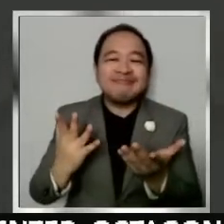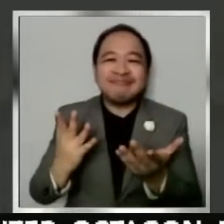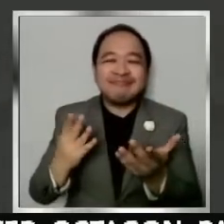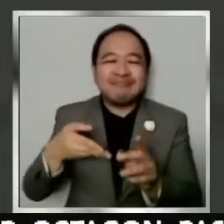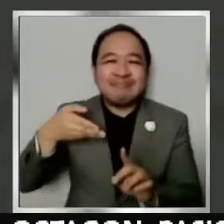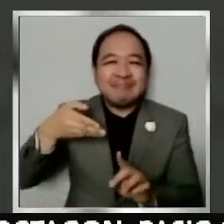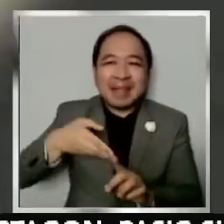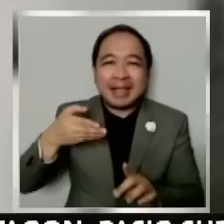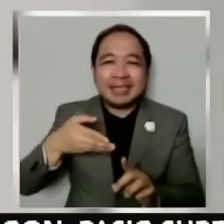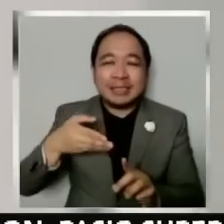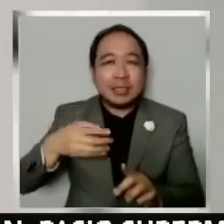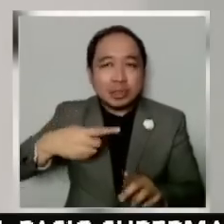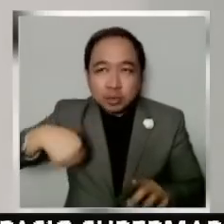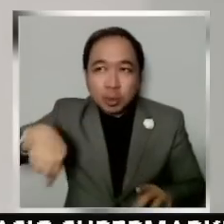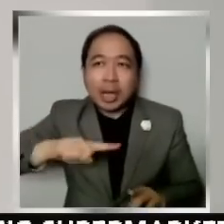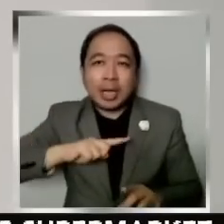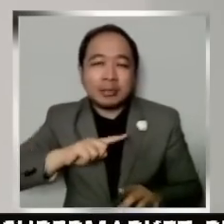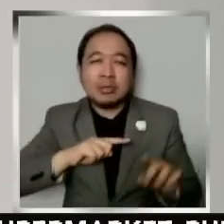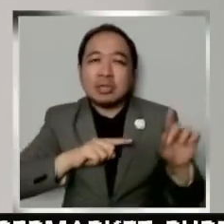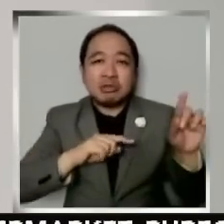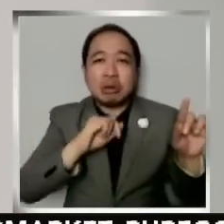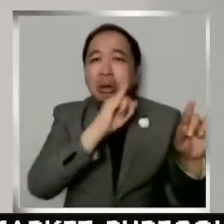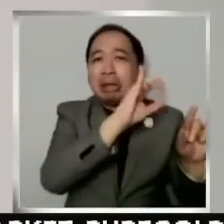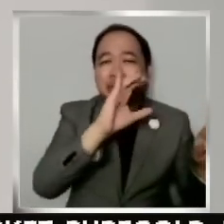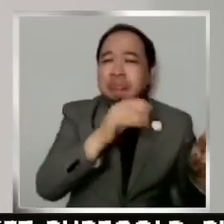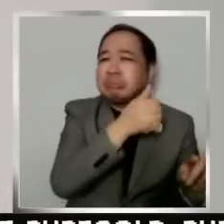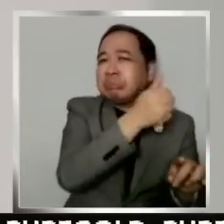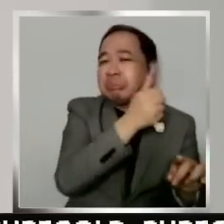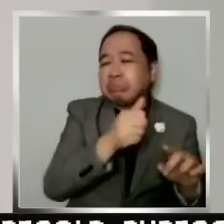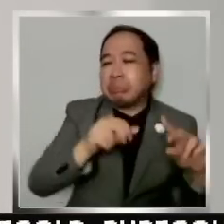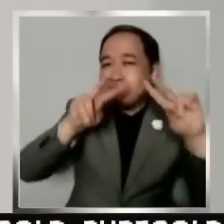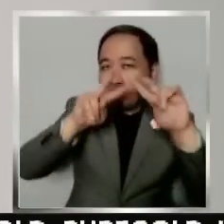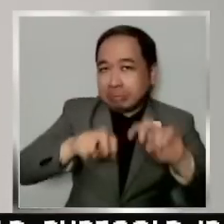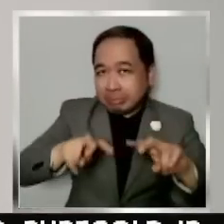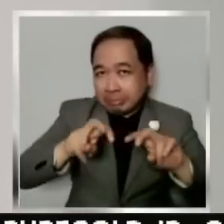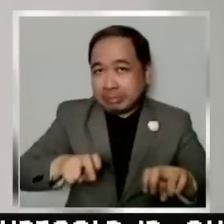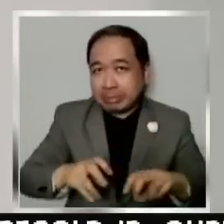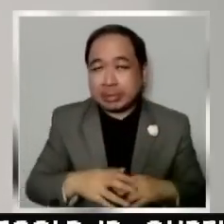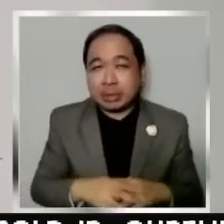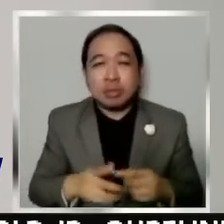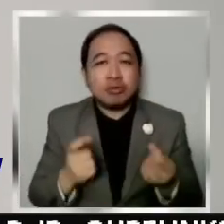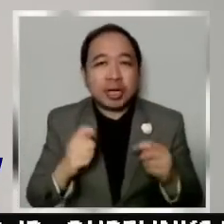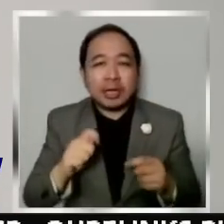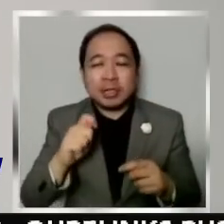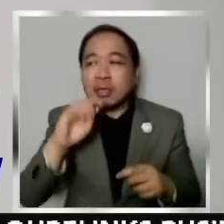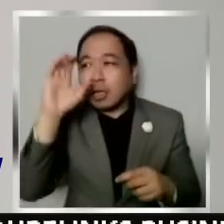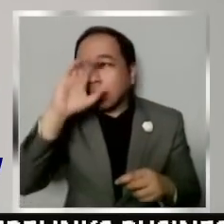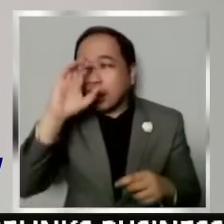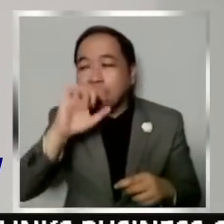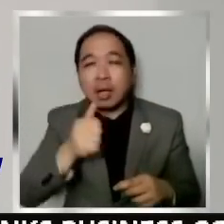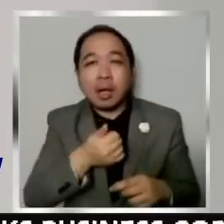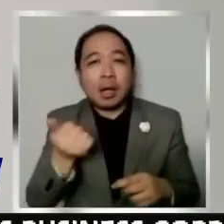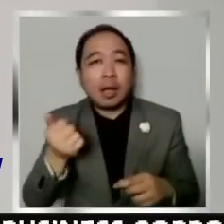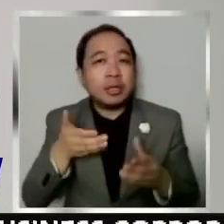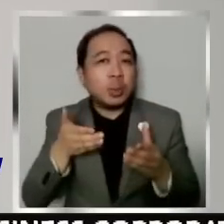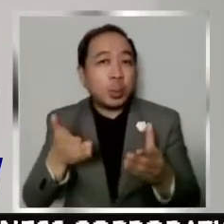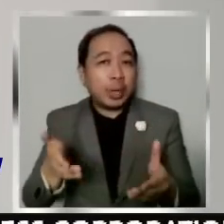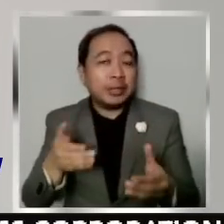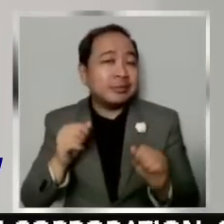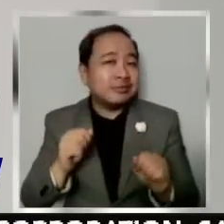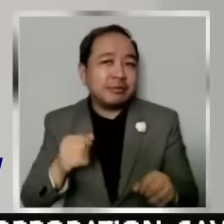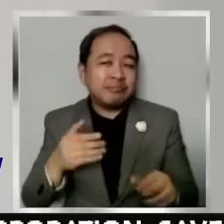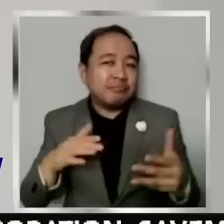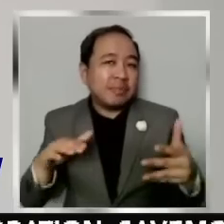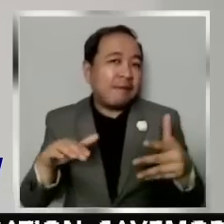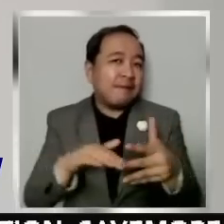ang mag-i-investigate. We tried to exhaust all possible remedies so we could file, that we could file under the